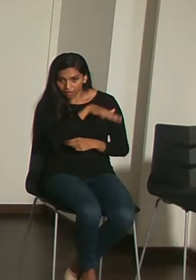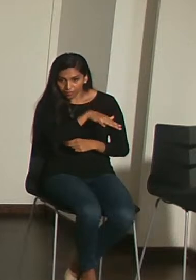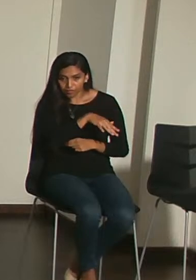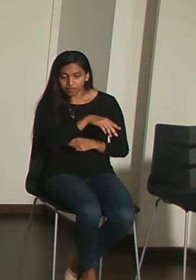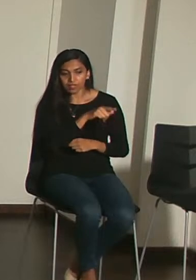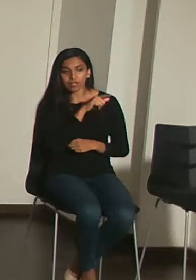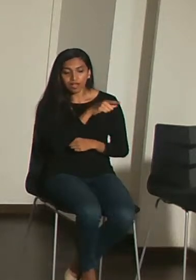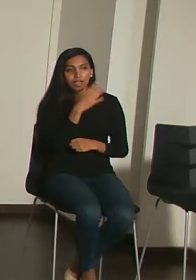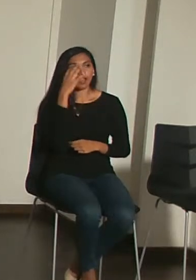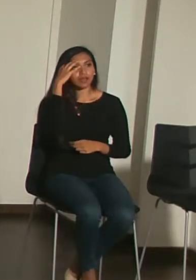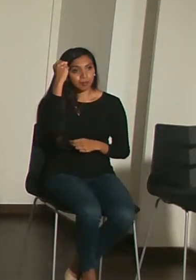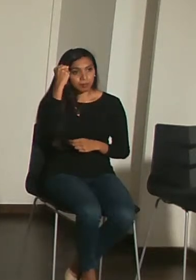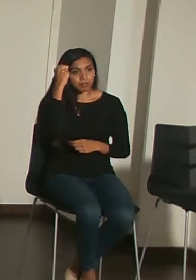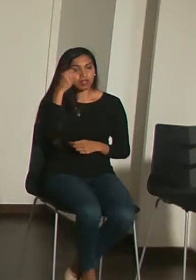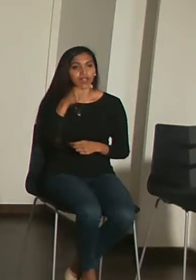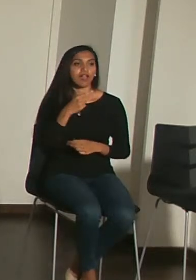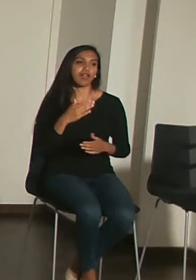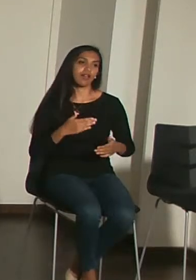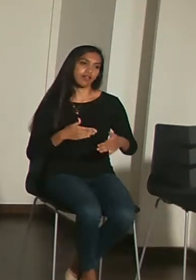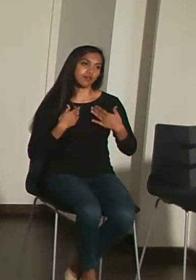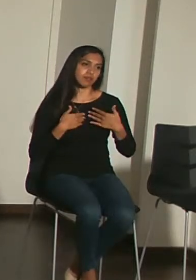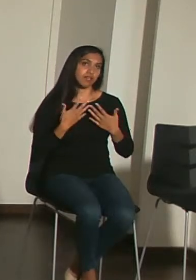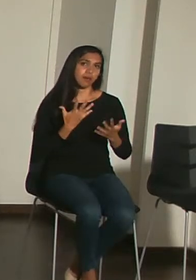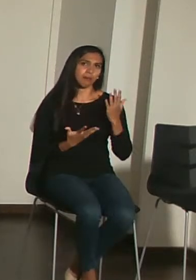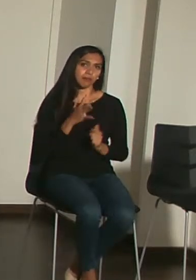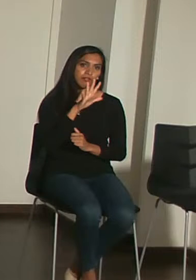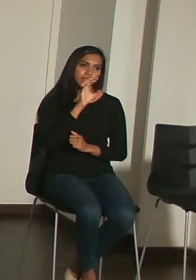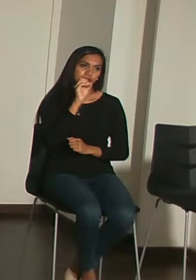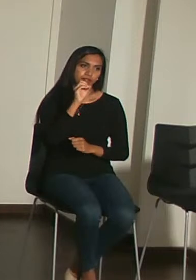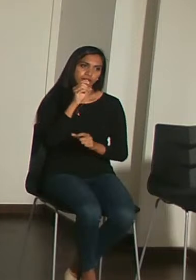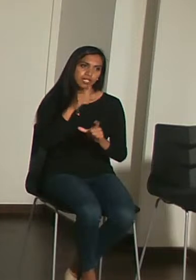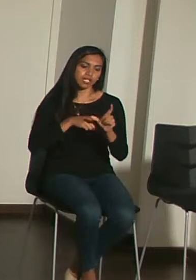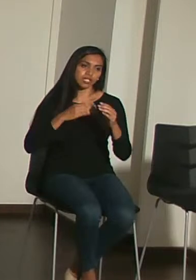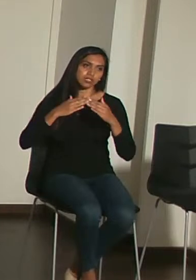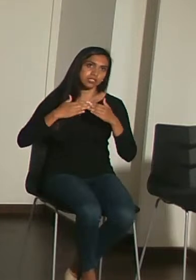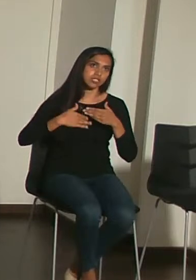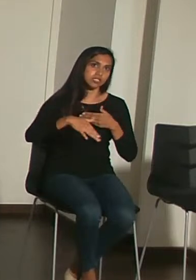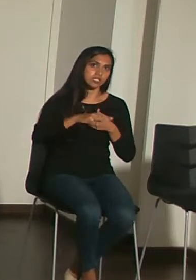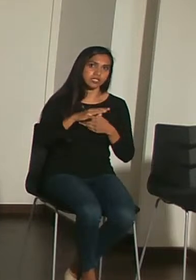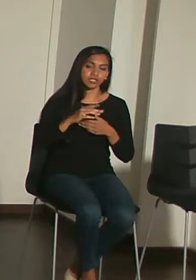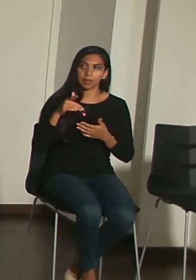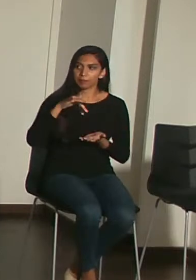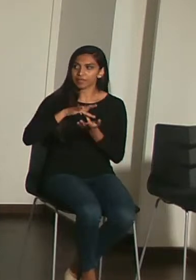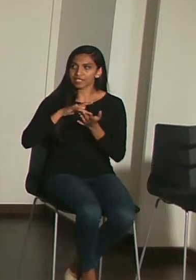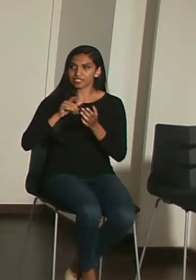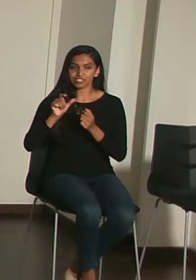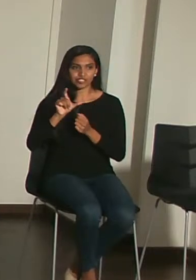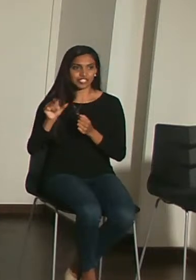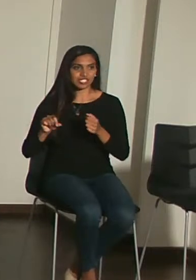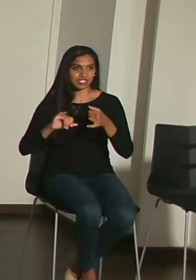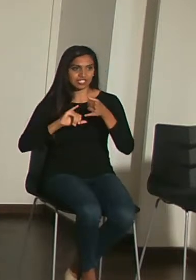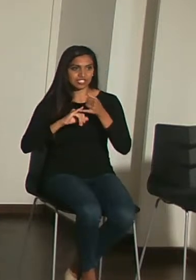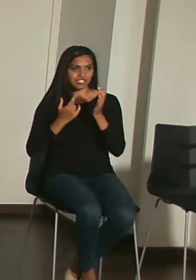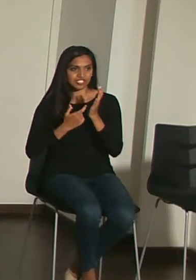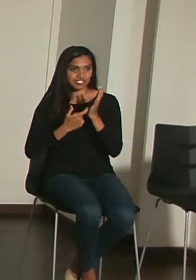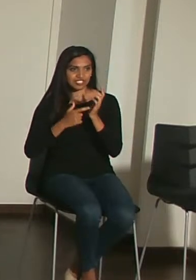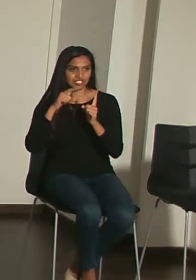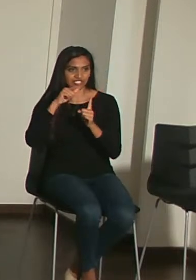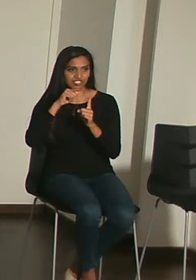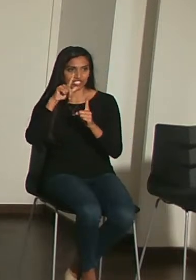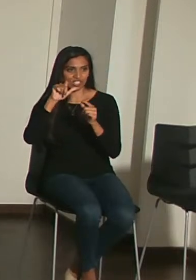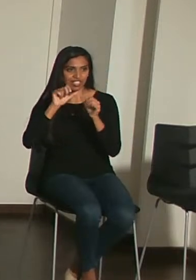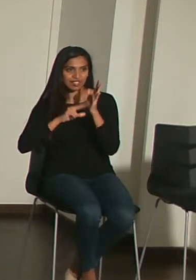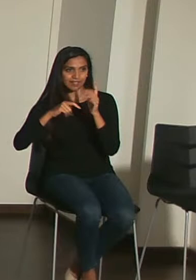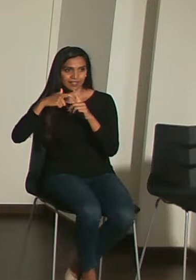extremely happy. Maybe in 50 years in Sri Lanka, I think we might be able to get to a place where